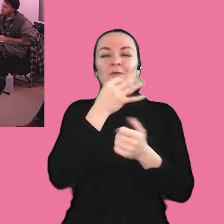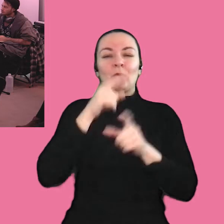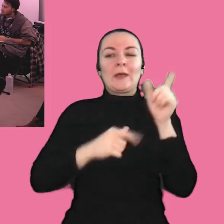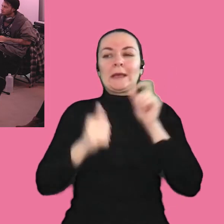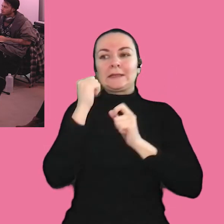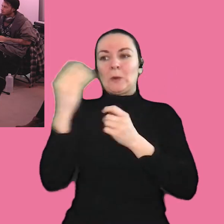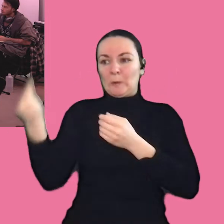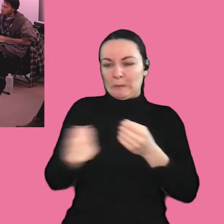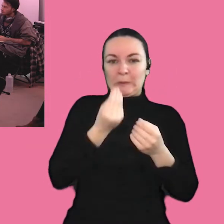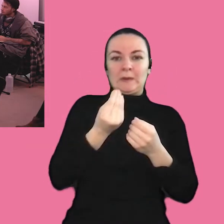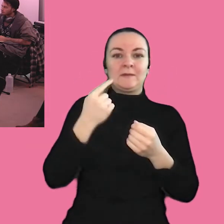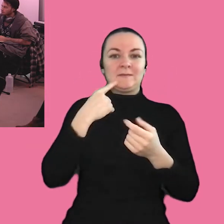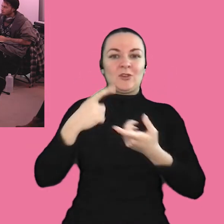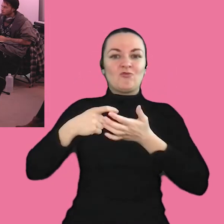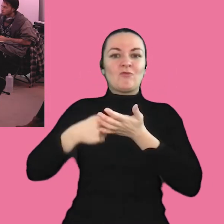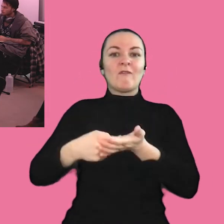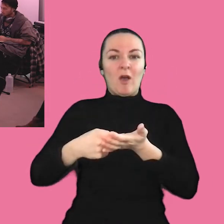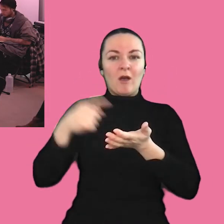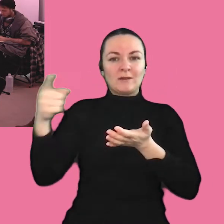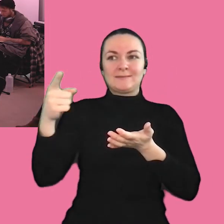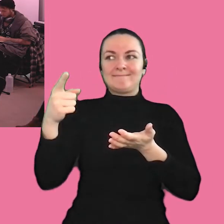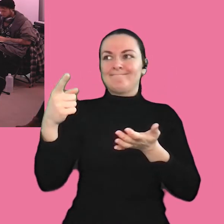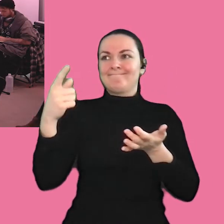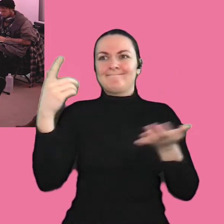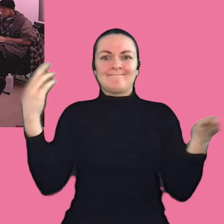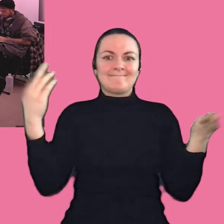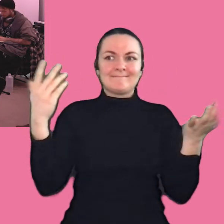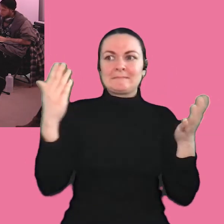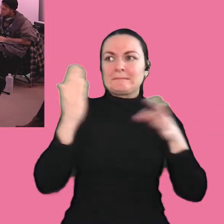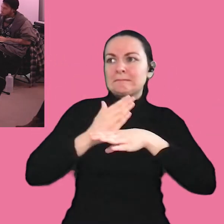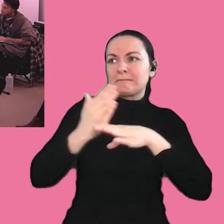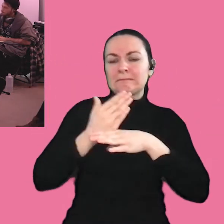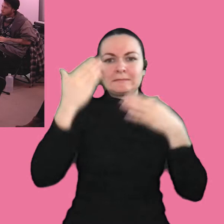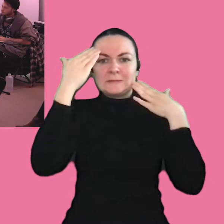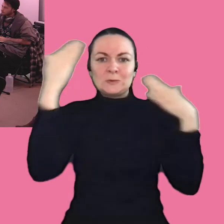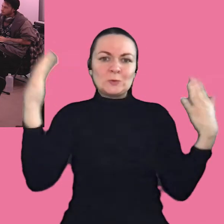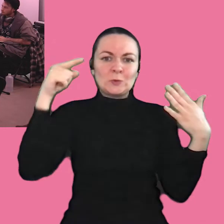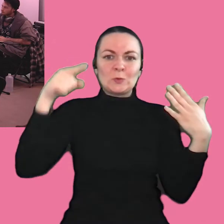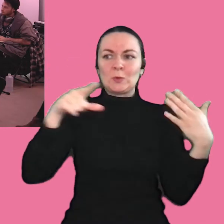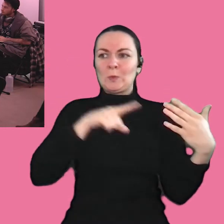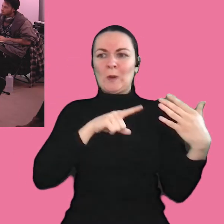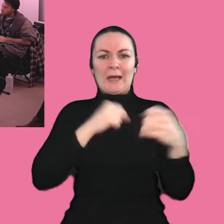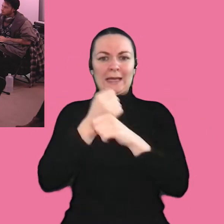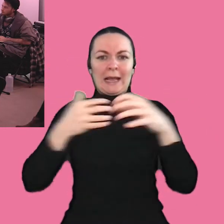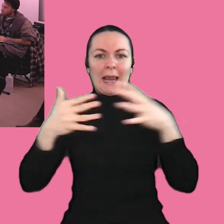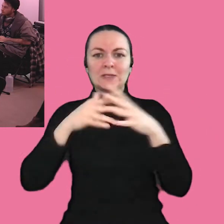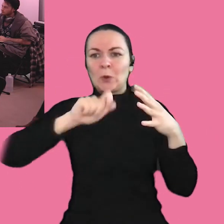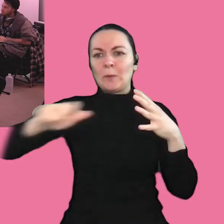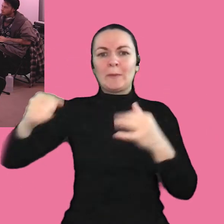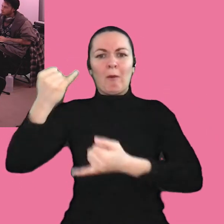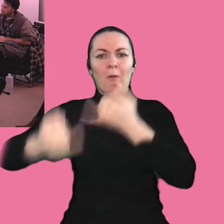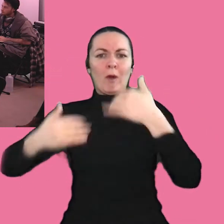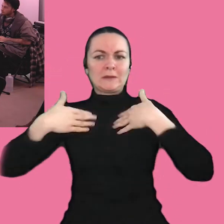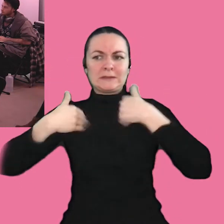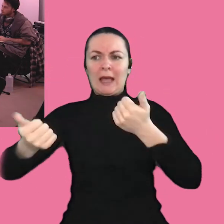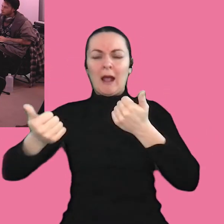but it basically referred to, at that point, a then unknown mystery as to why people in Glasgow